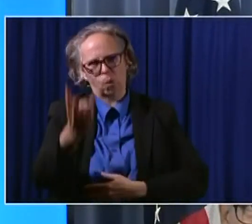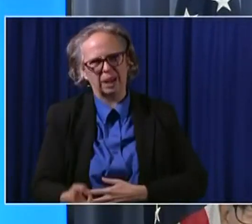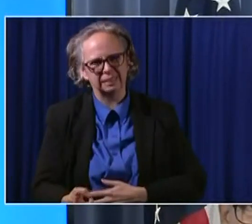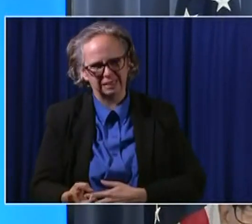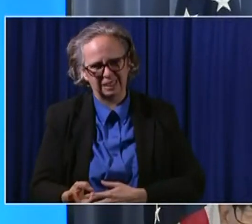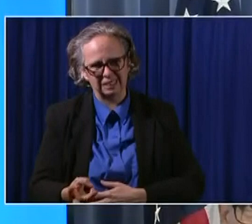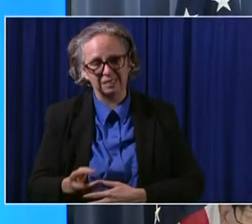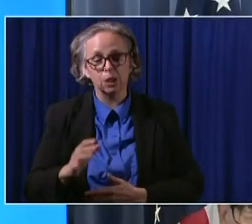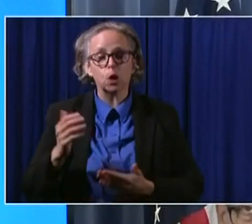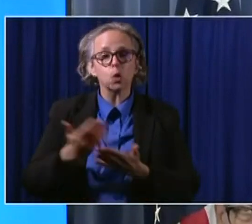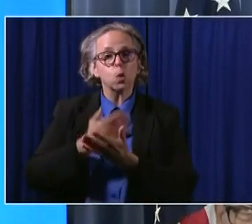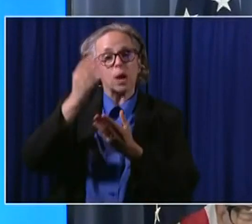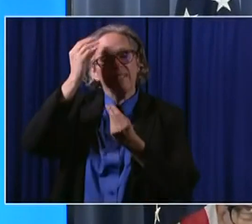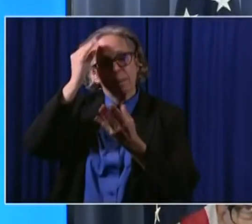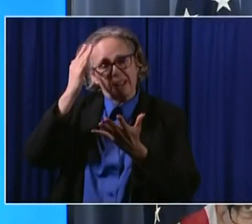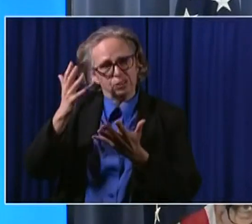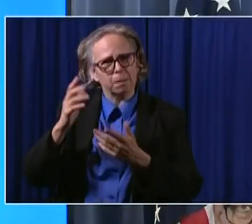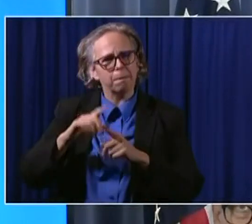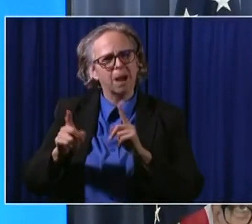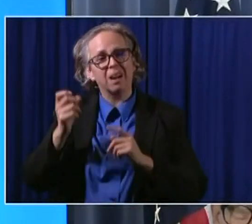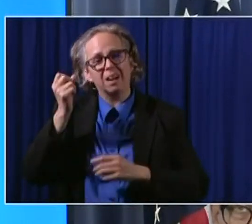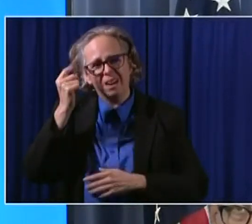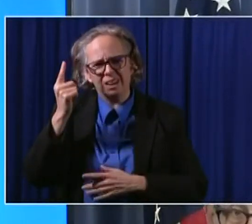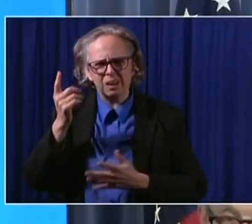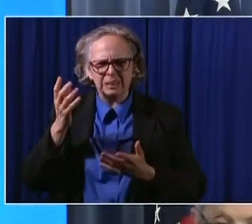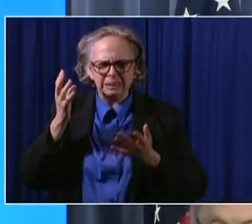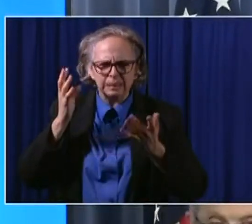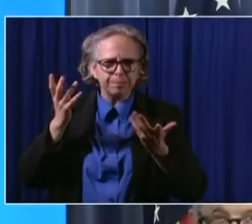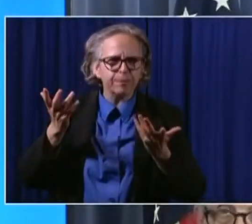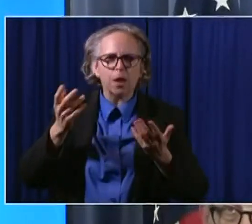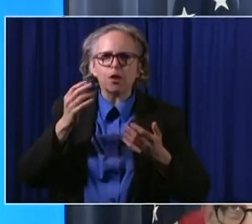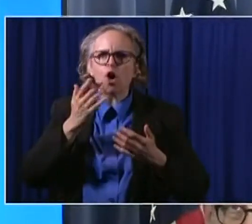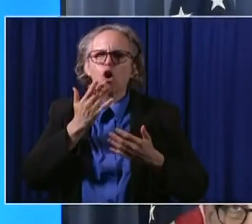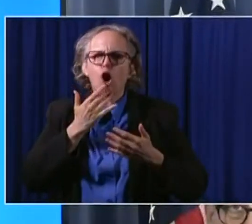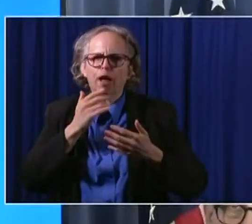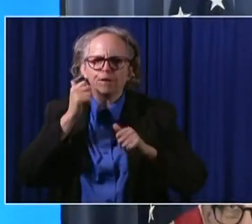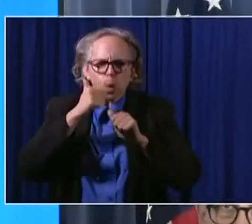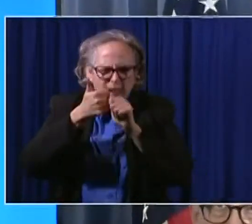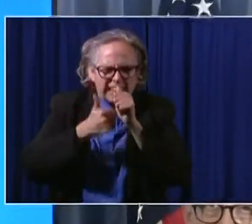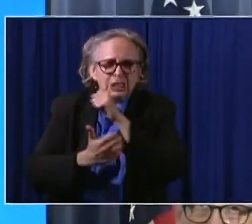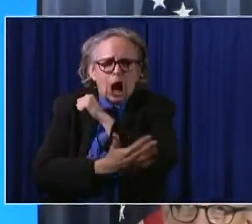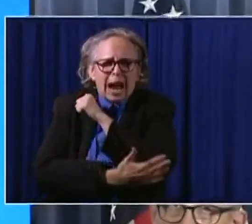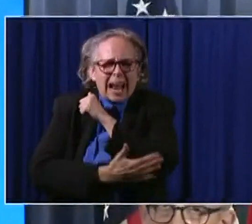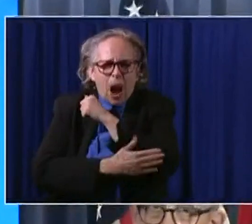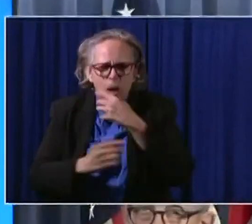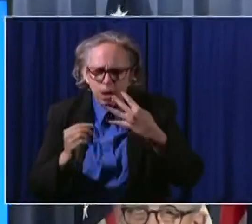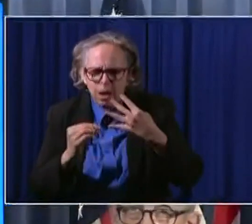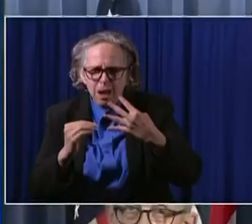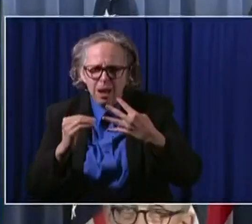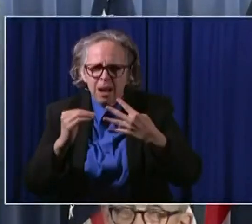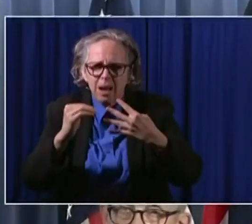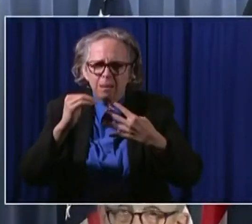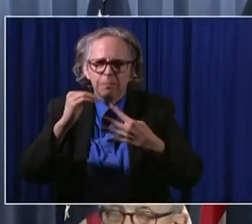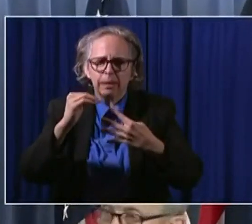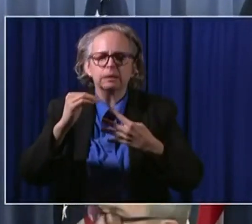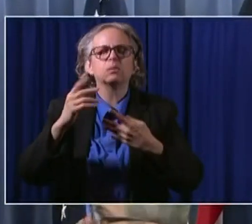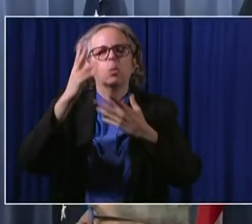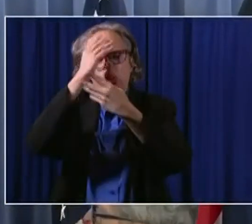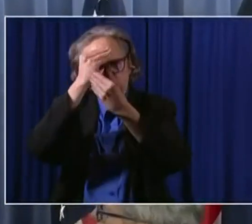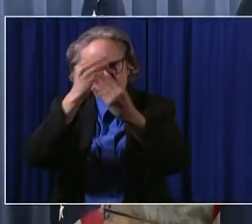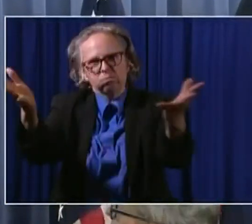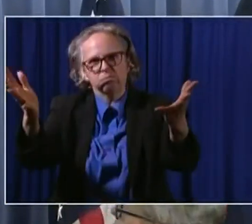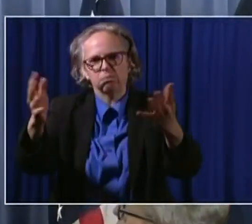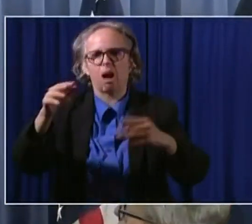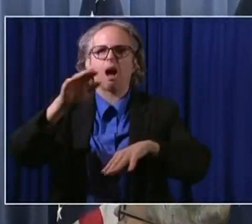a determination about the color code that we have for every county, that determination is made at the middle of the week. You'll see